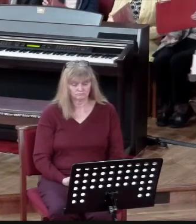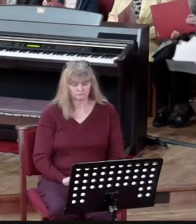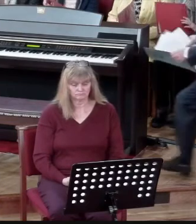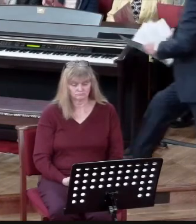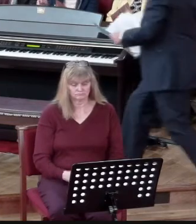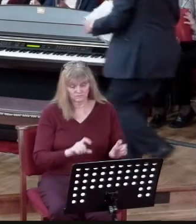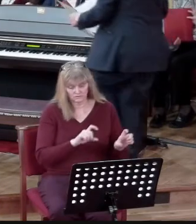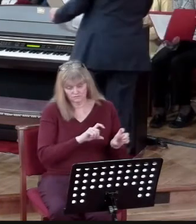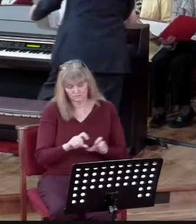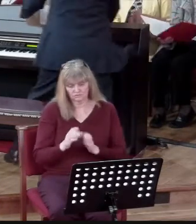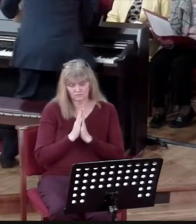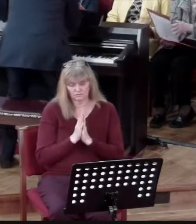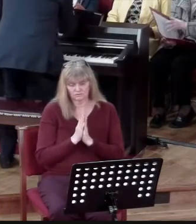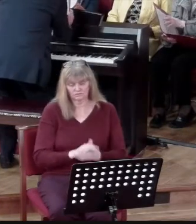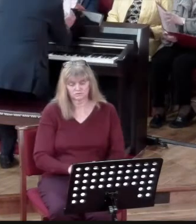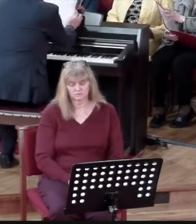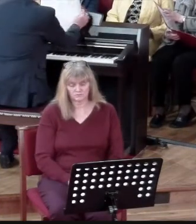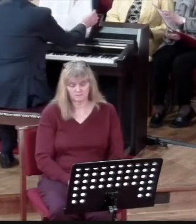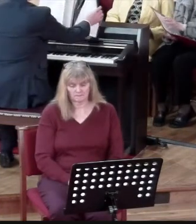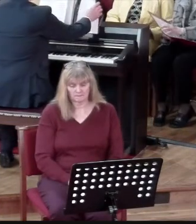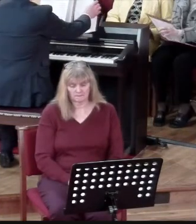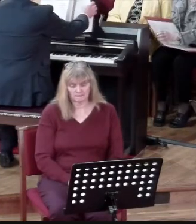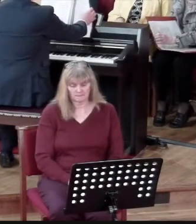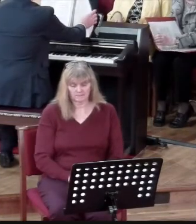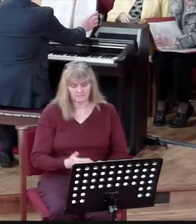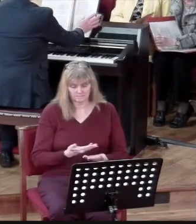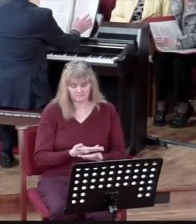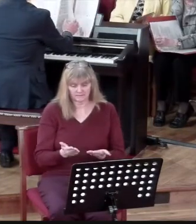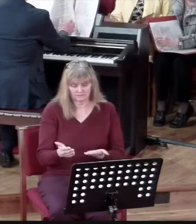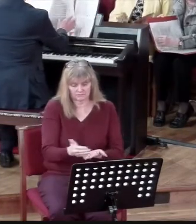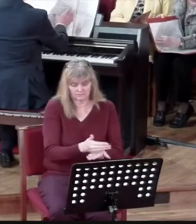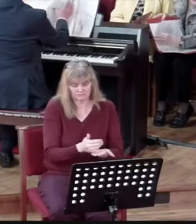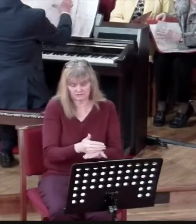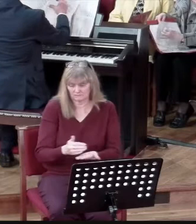Let's continue our worship now as we have our offerings.